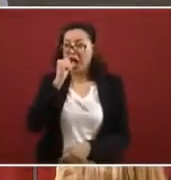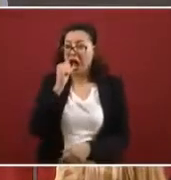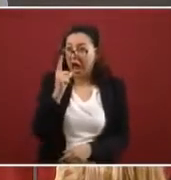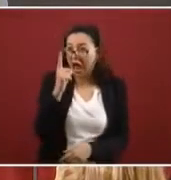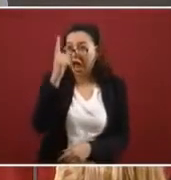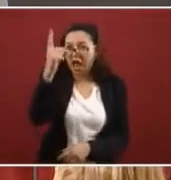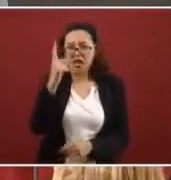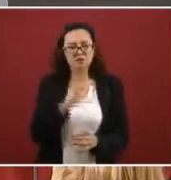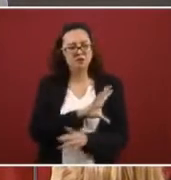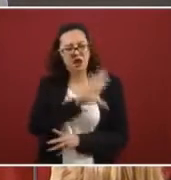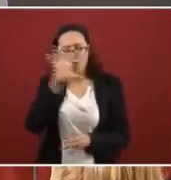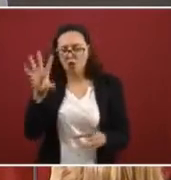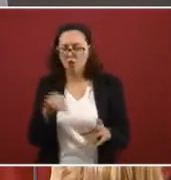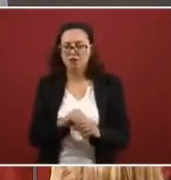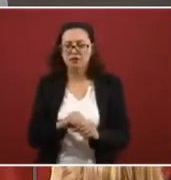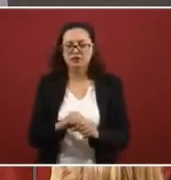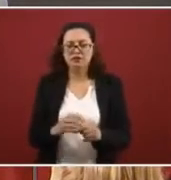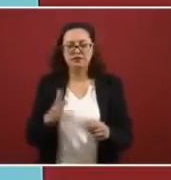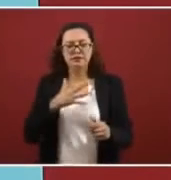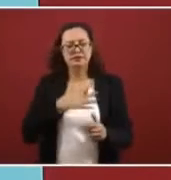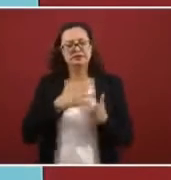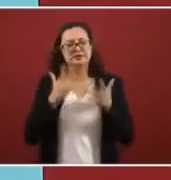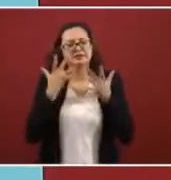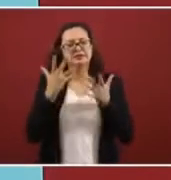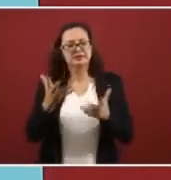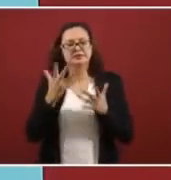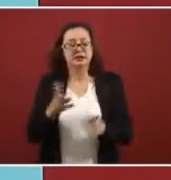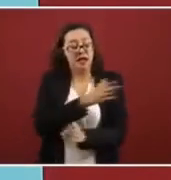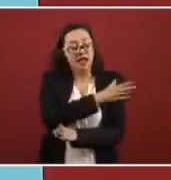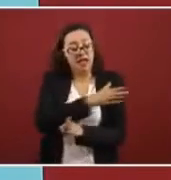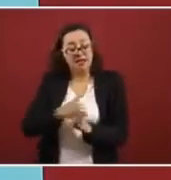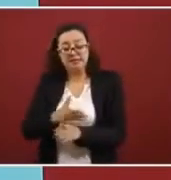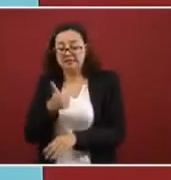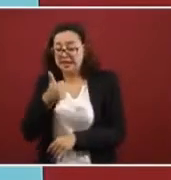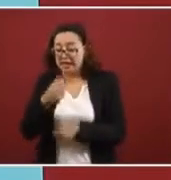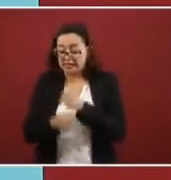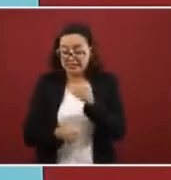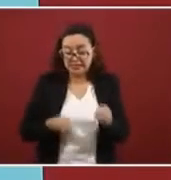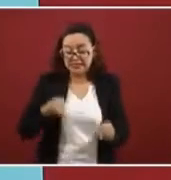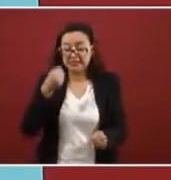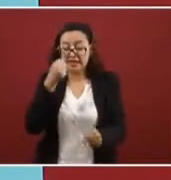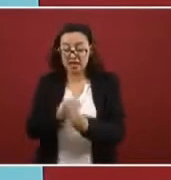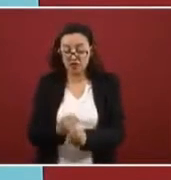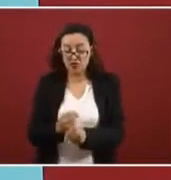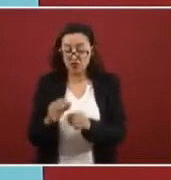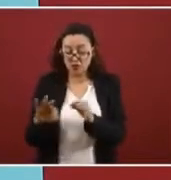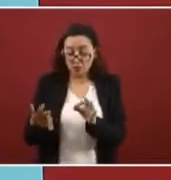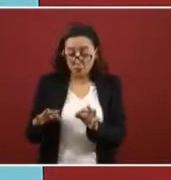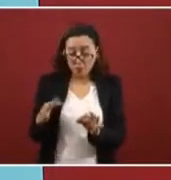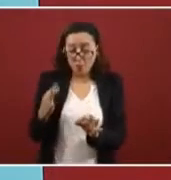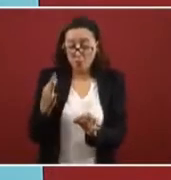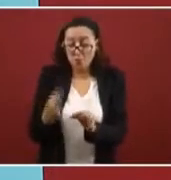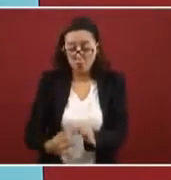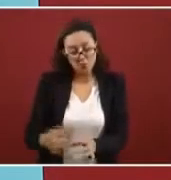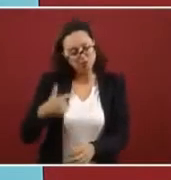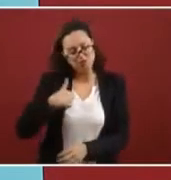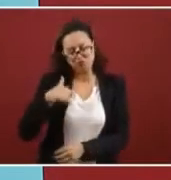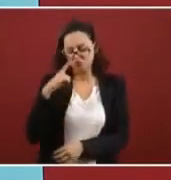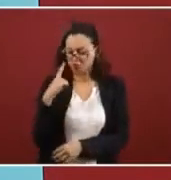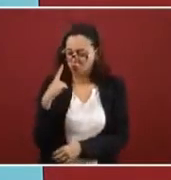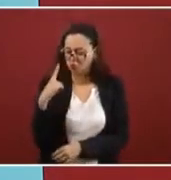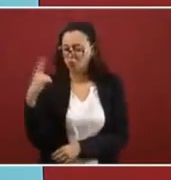and with my whole soul, that what I have gained by that time, when I leave,